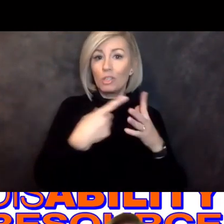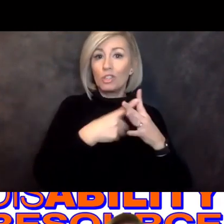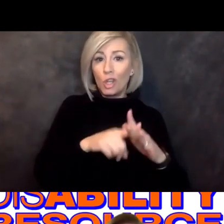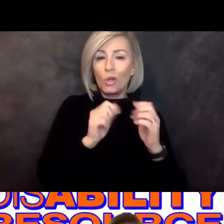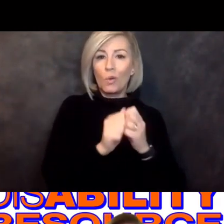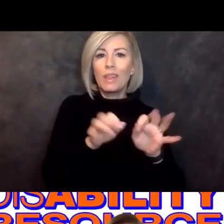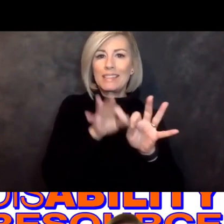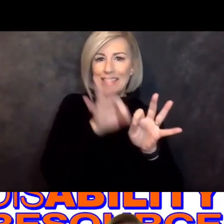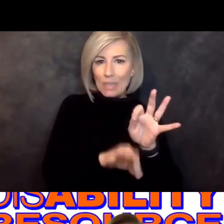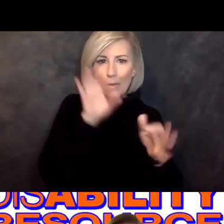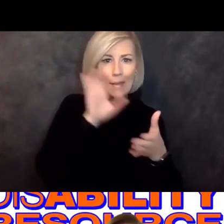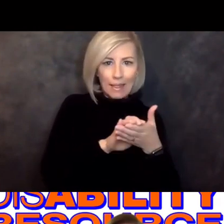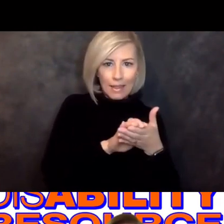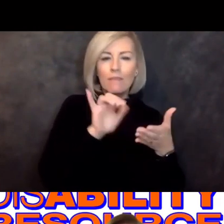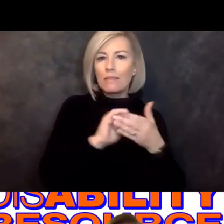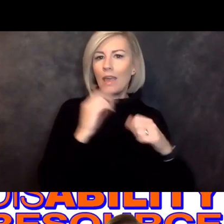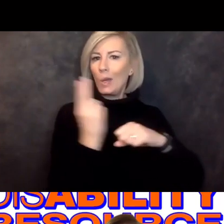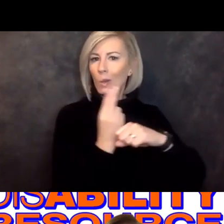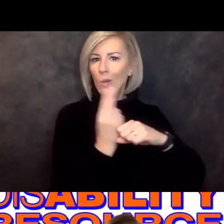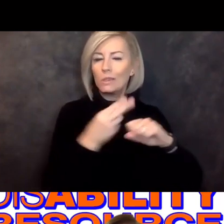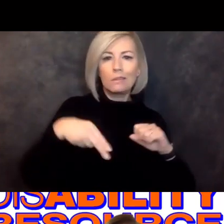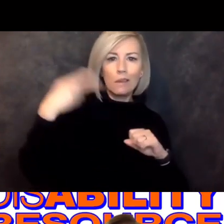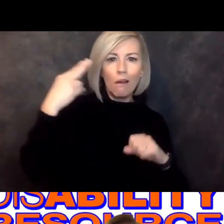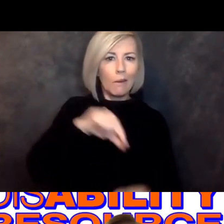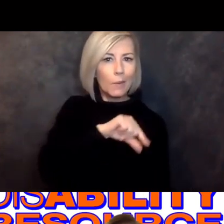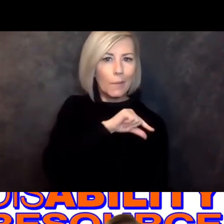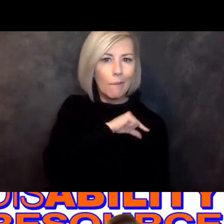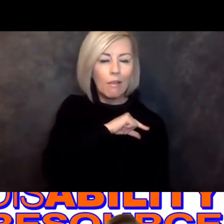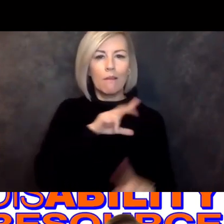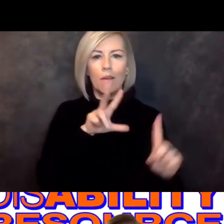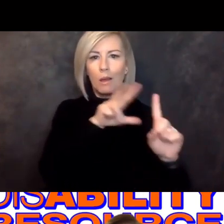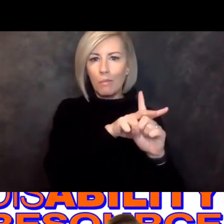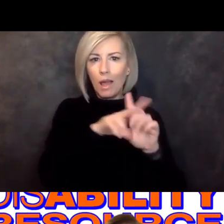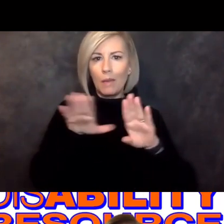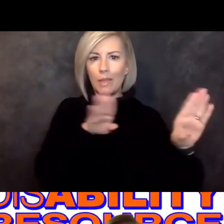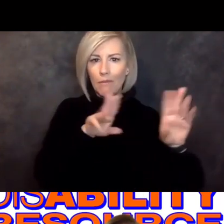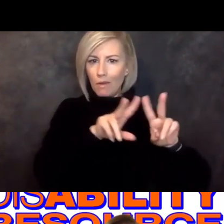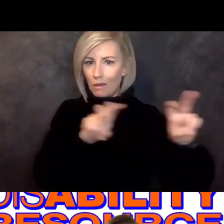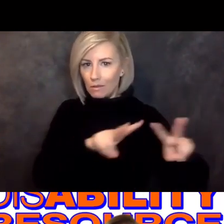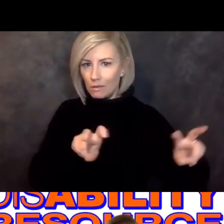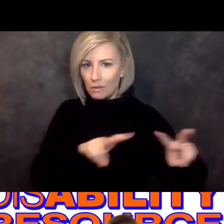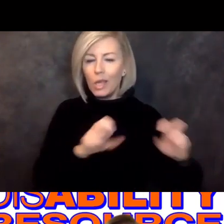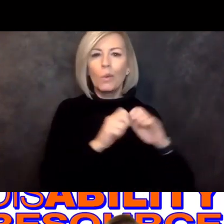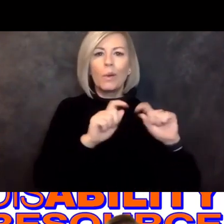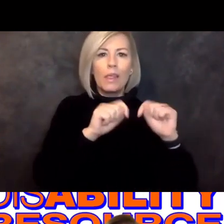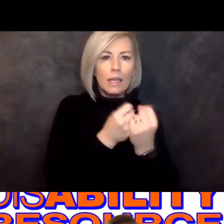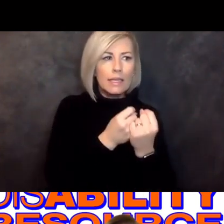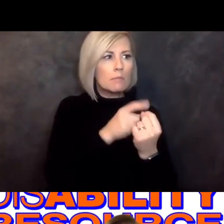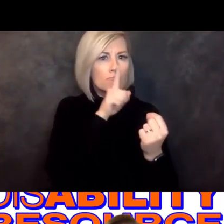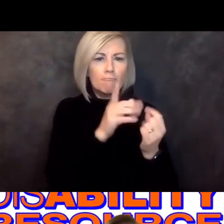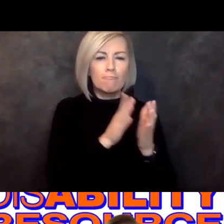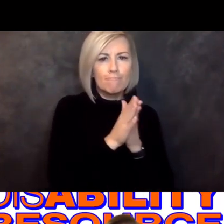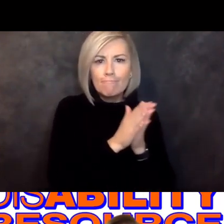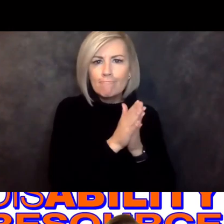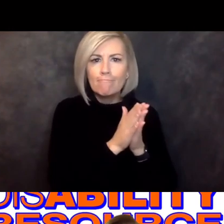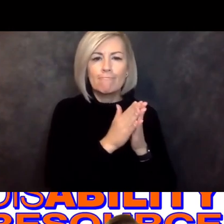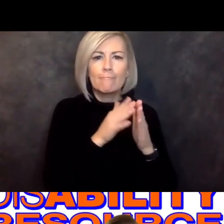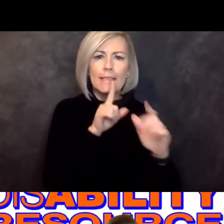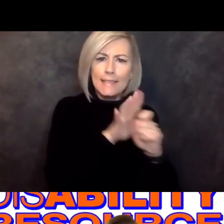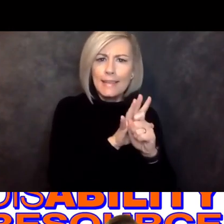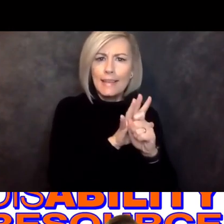belief that utilizing high-quality applied behavioral analysis with a team of passionate and dedicated staff